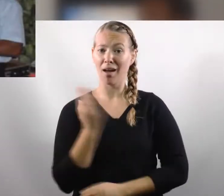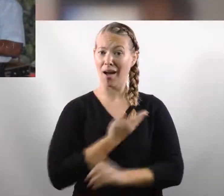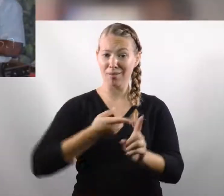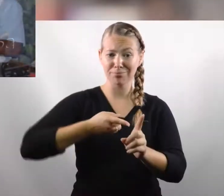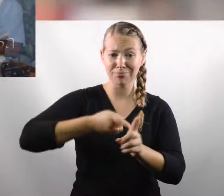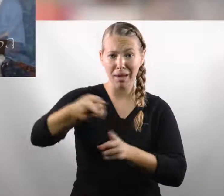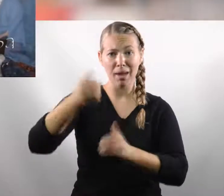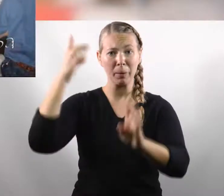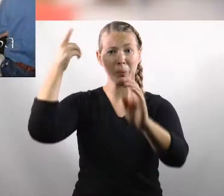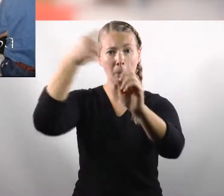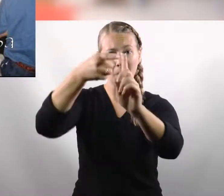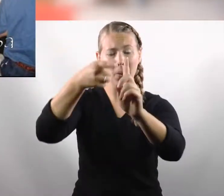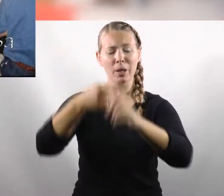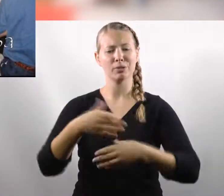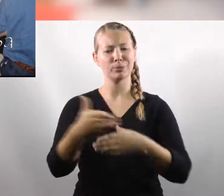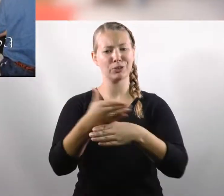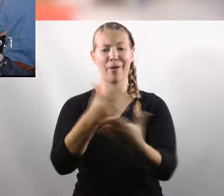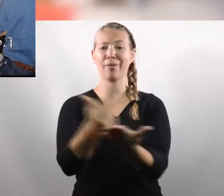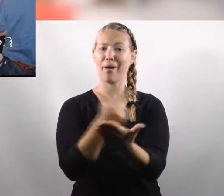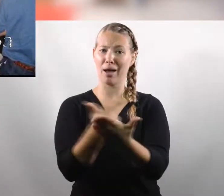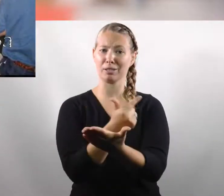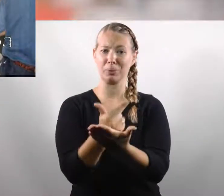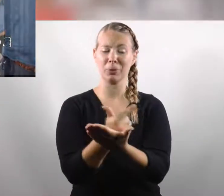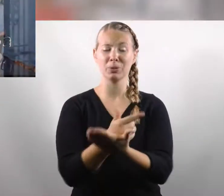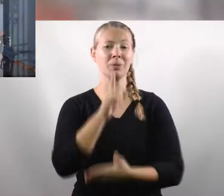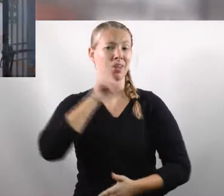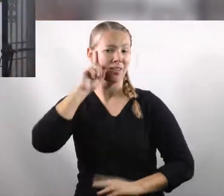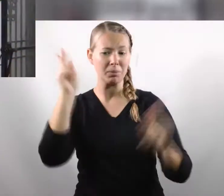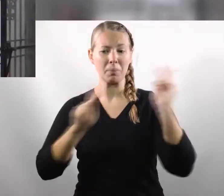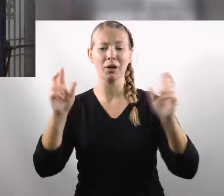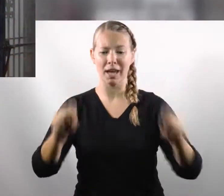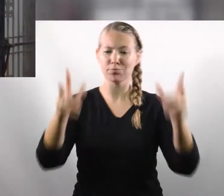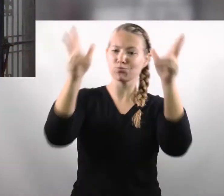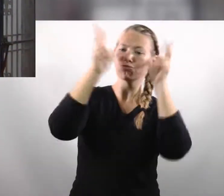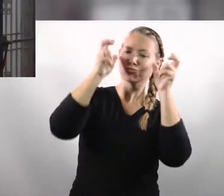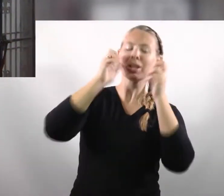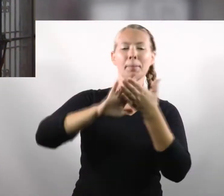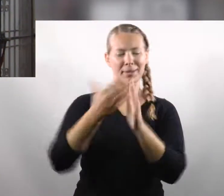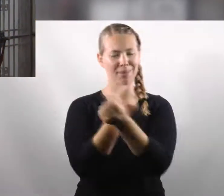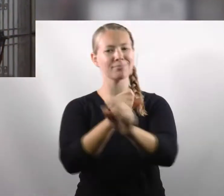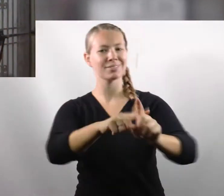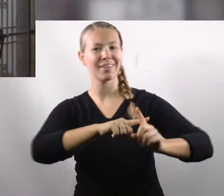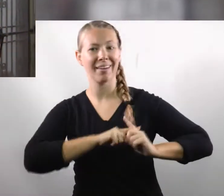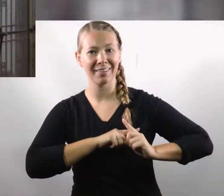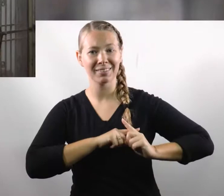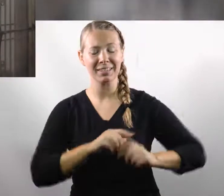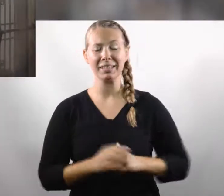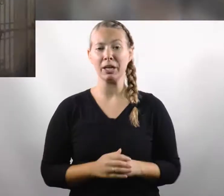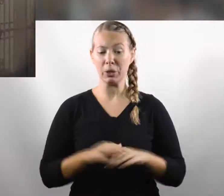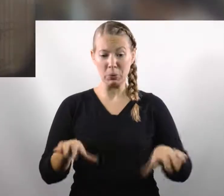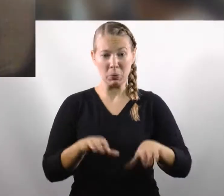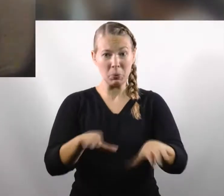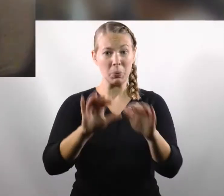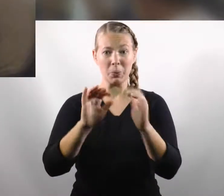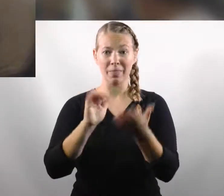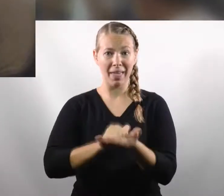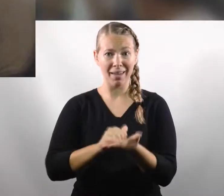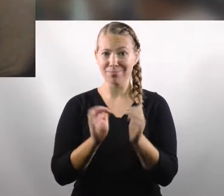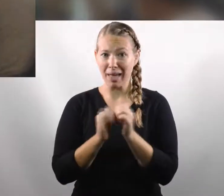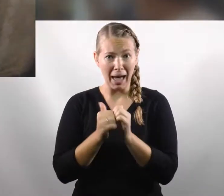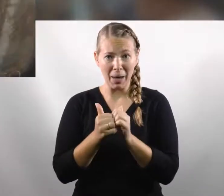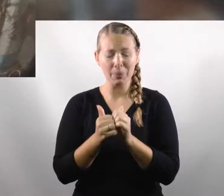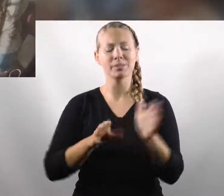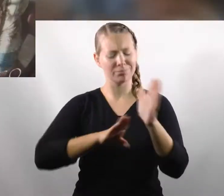gospel so that the deaf can hear and receive the good news of Jesus Christ. To do this effectively, we need to build